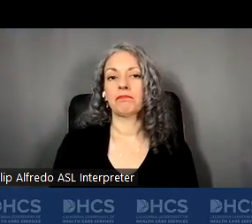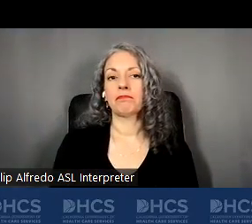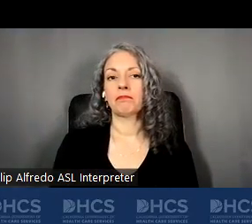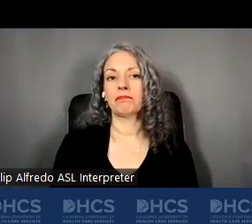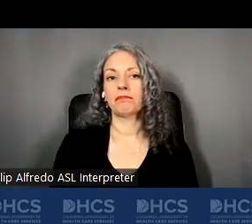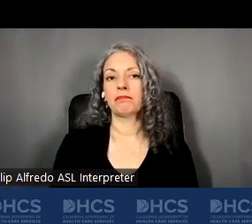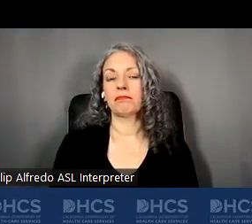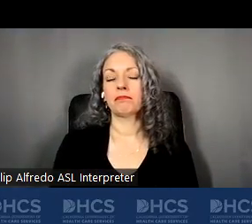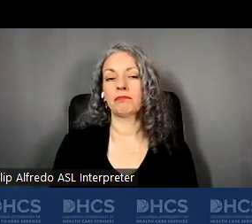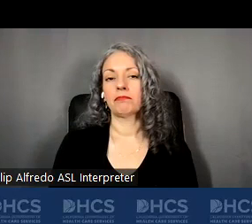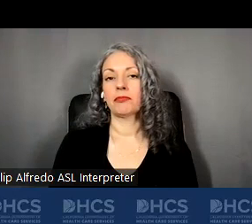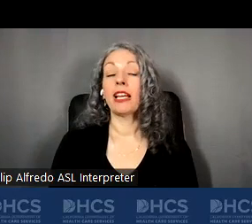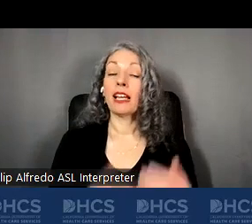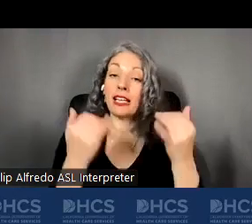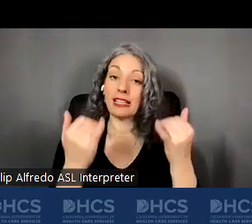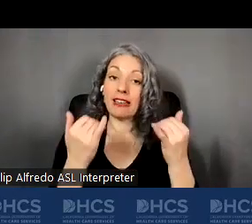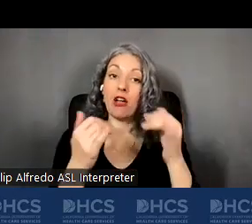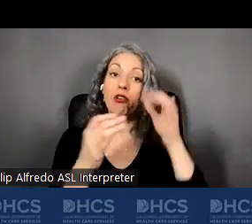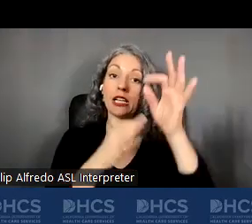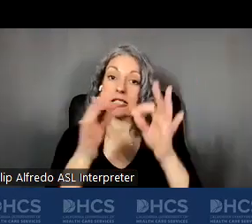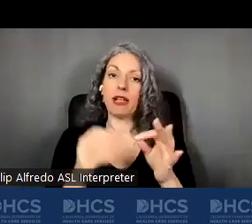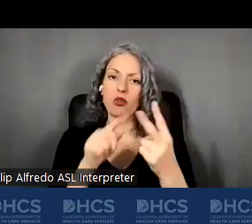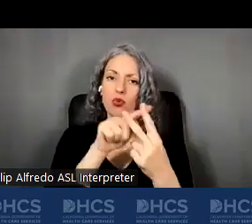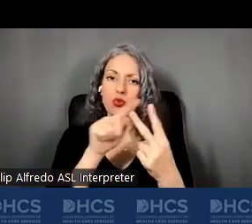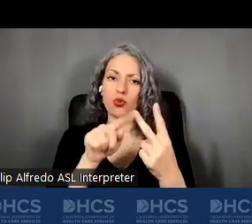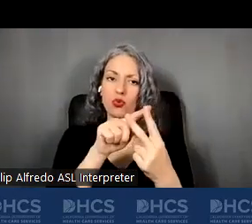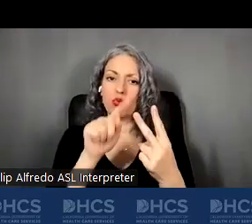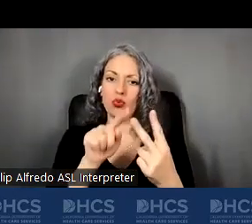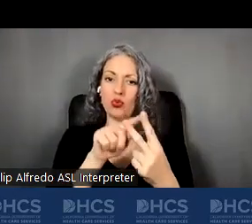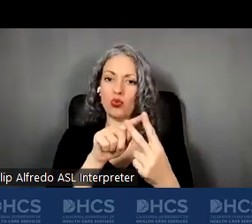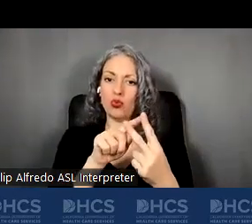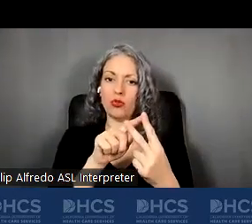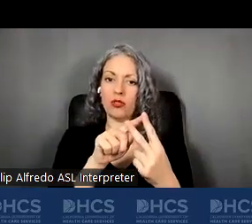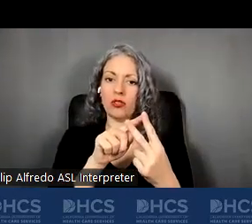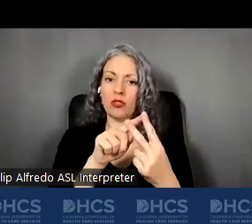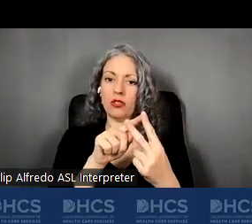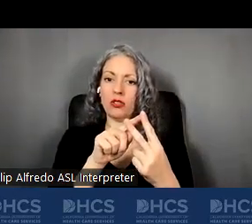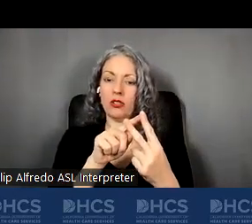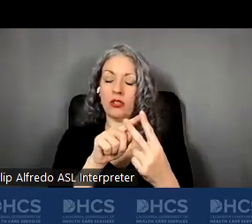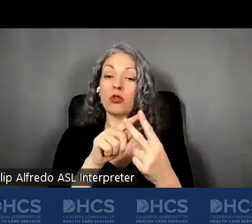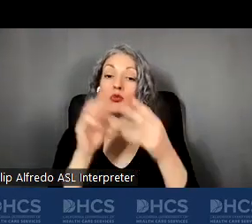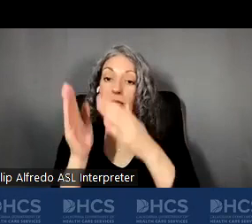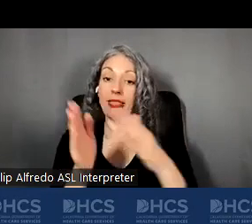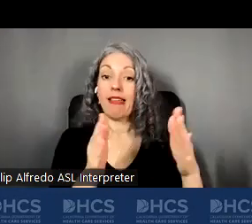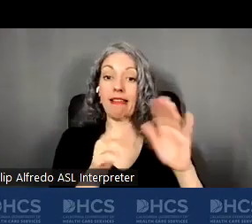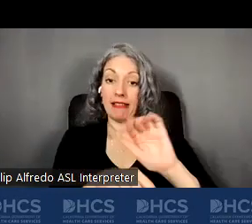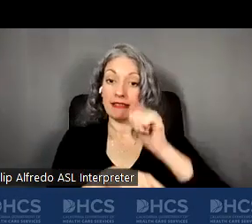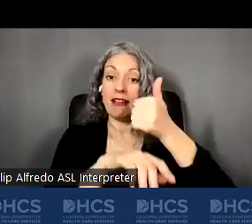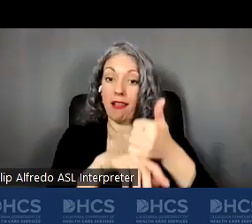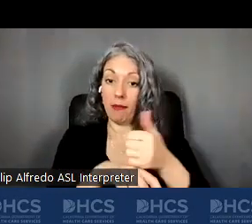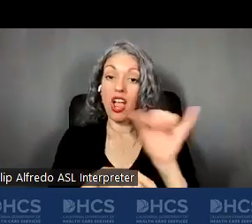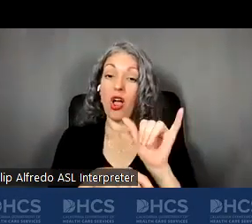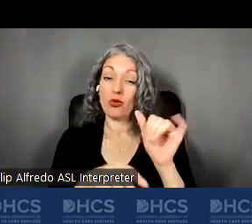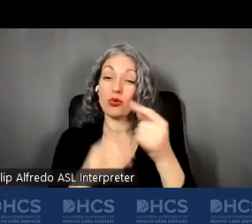I want to touch base on two. First, collaborative planning and implementation. Then I also want to talk